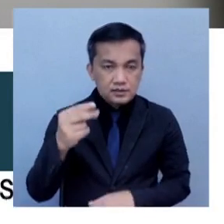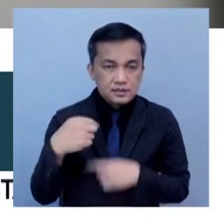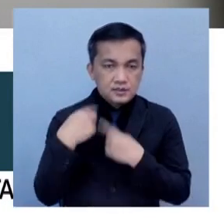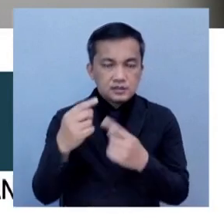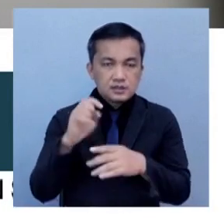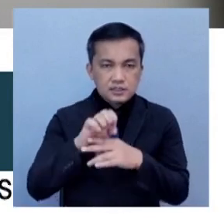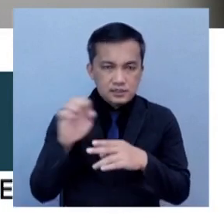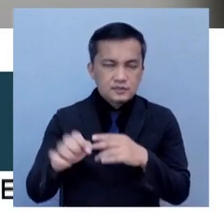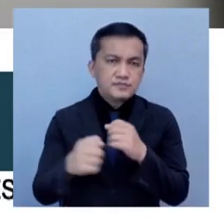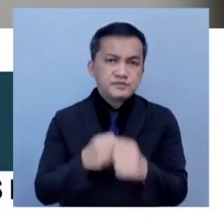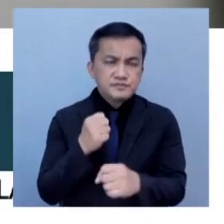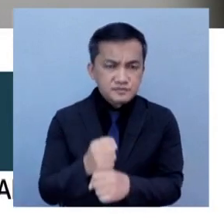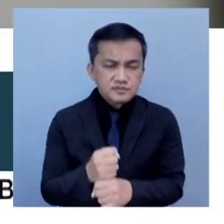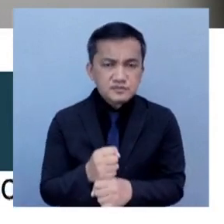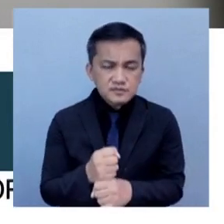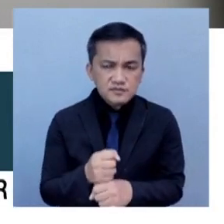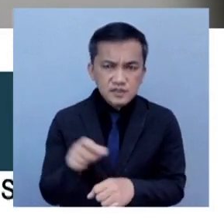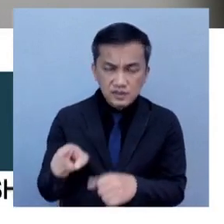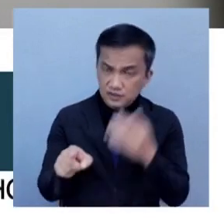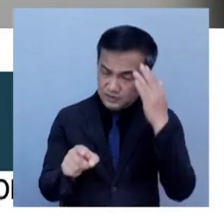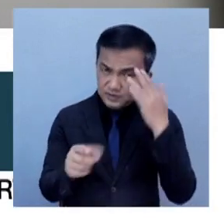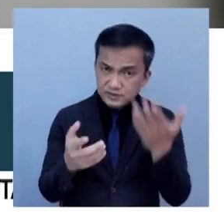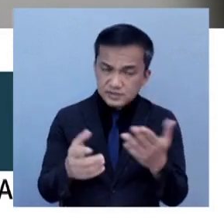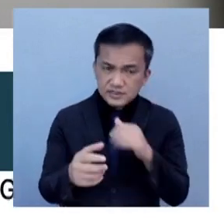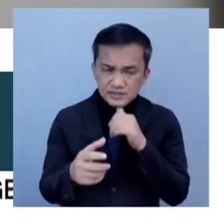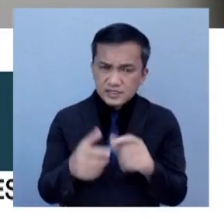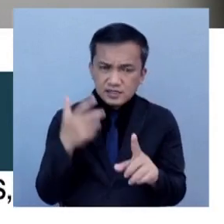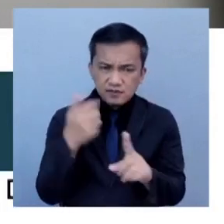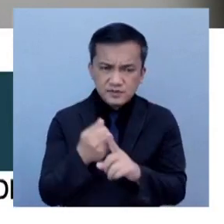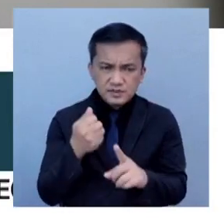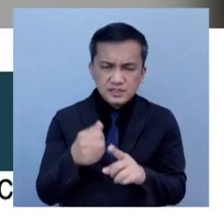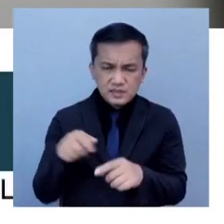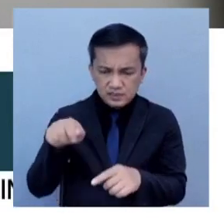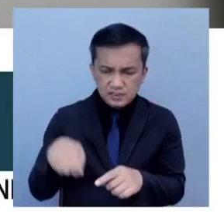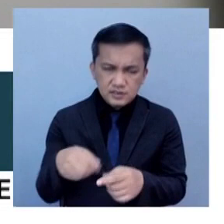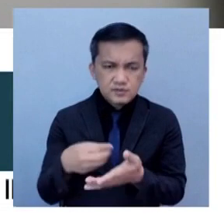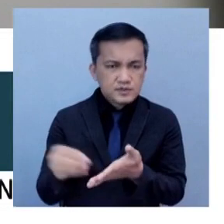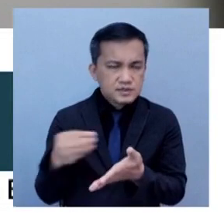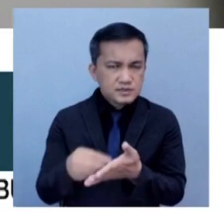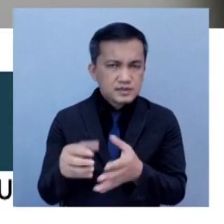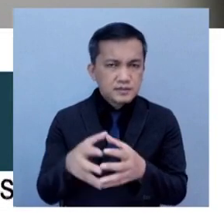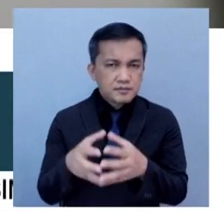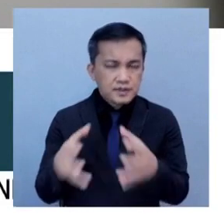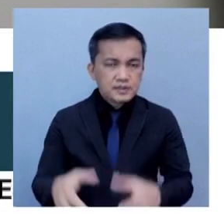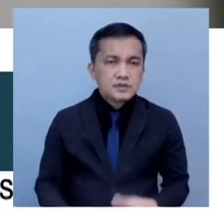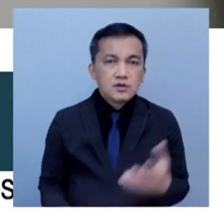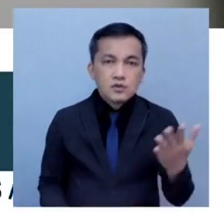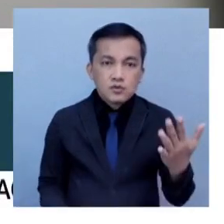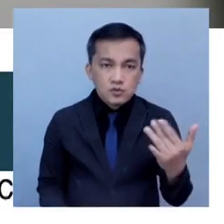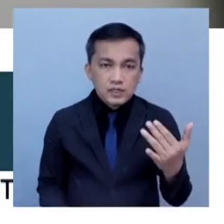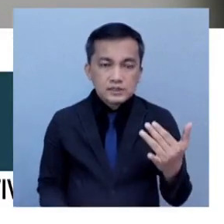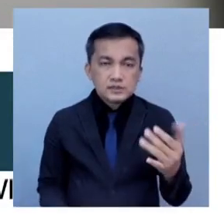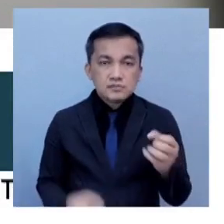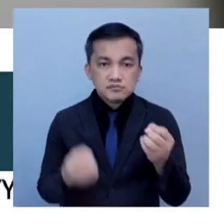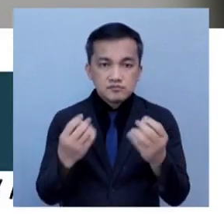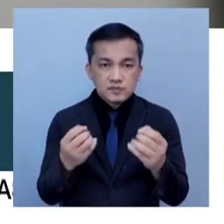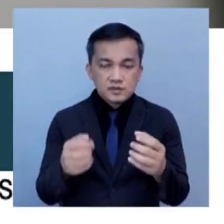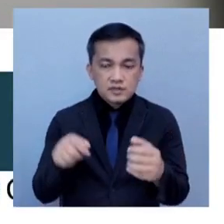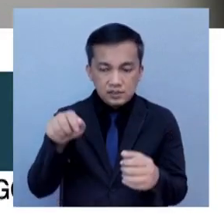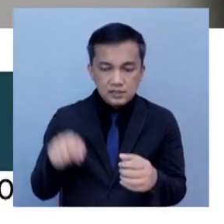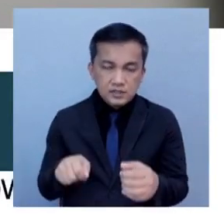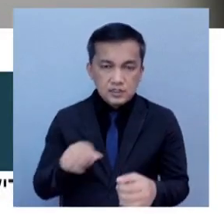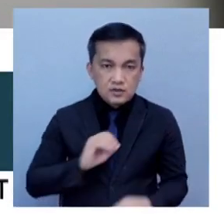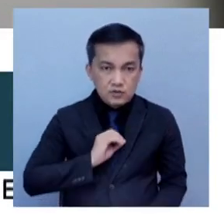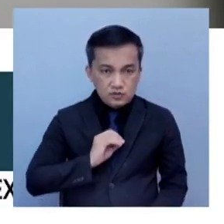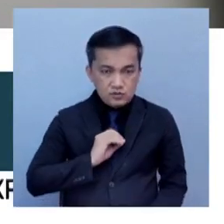year. But, you know, this is not really affecting card spending so much, mainly because majority of credit card holders